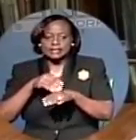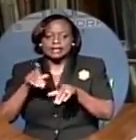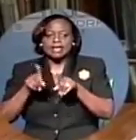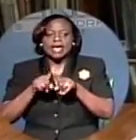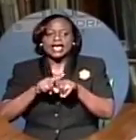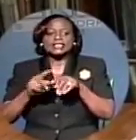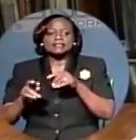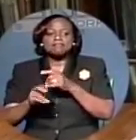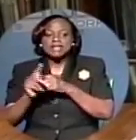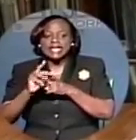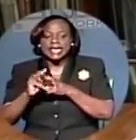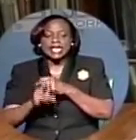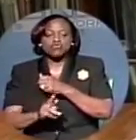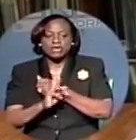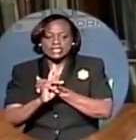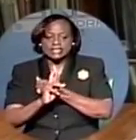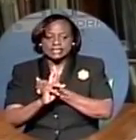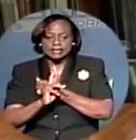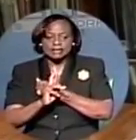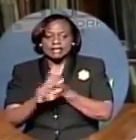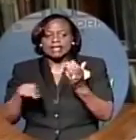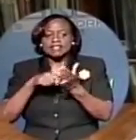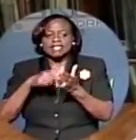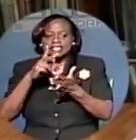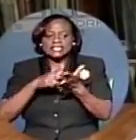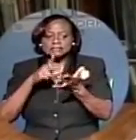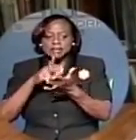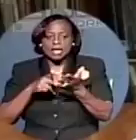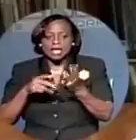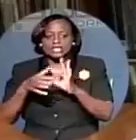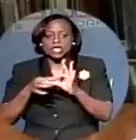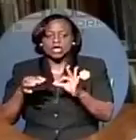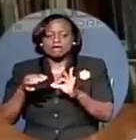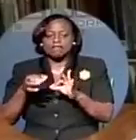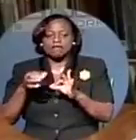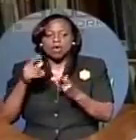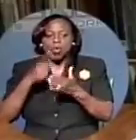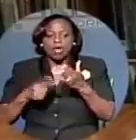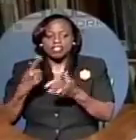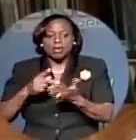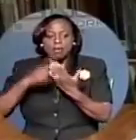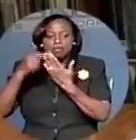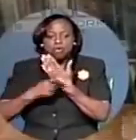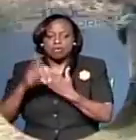risk. And so this is part of what the program will do.